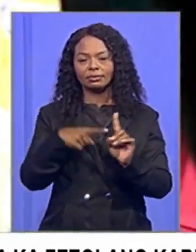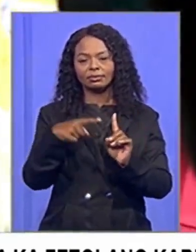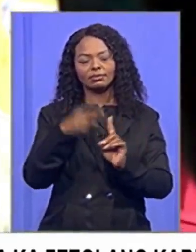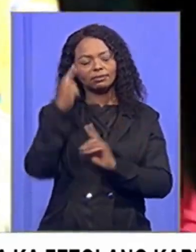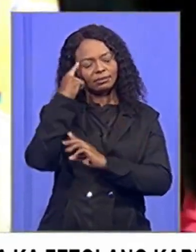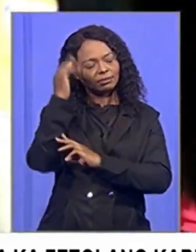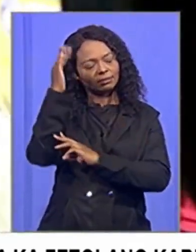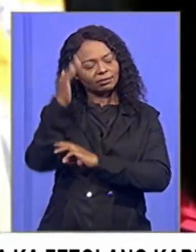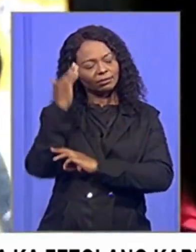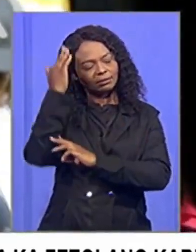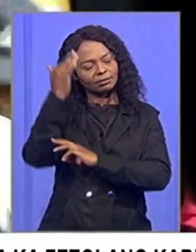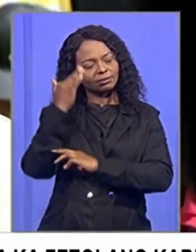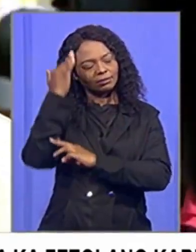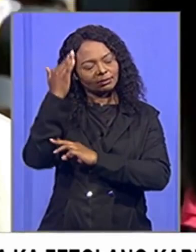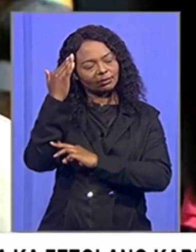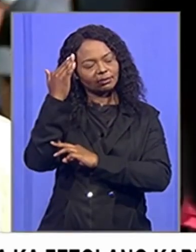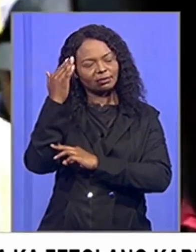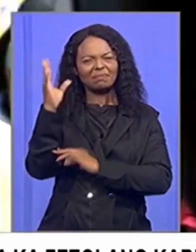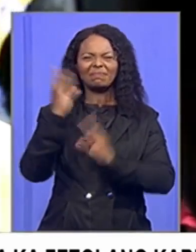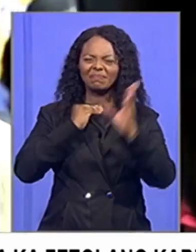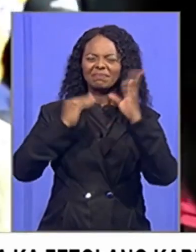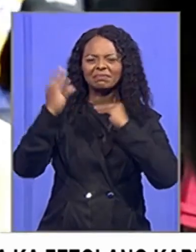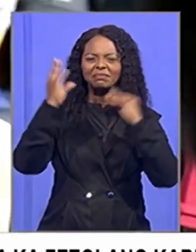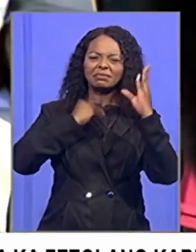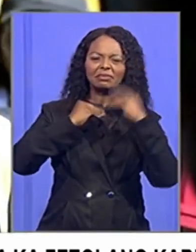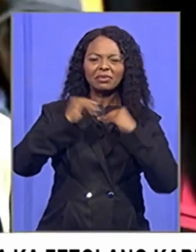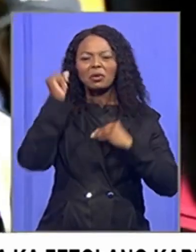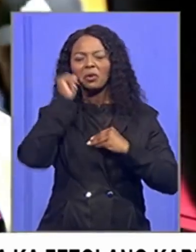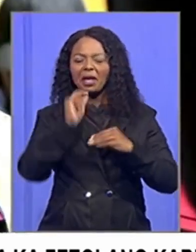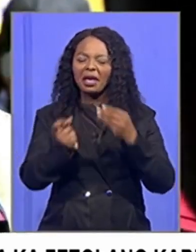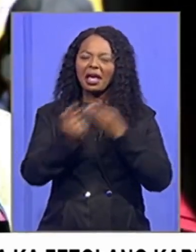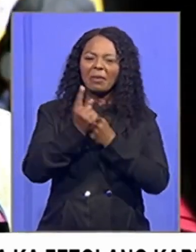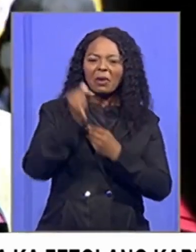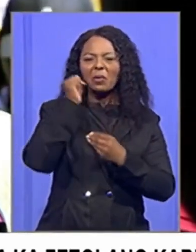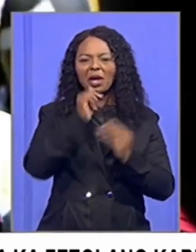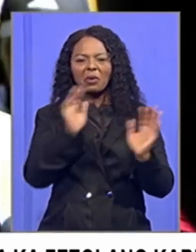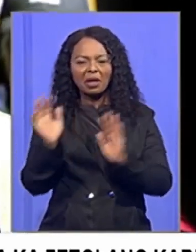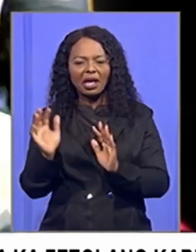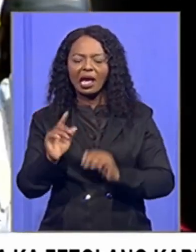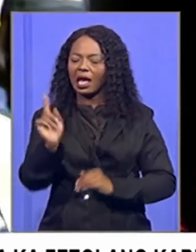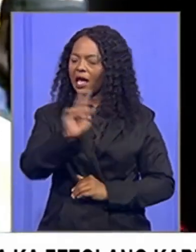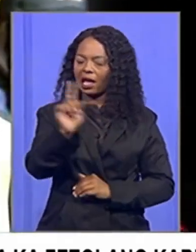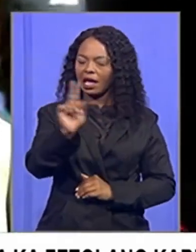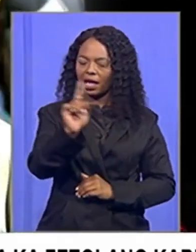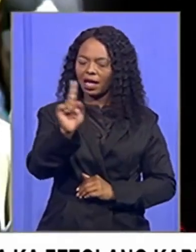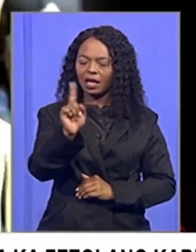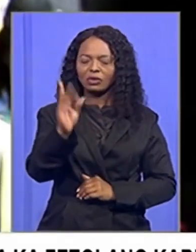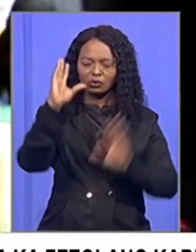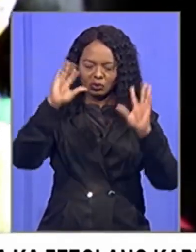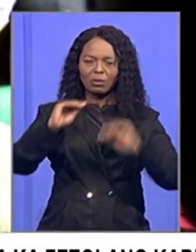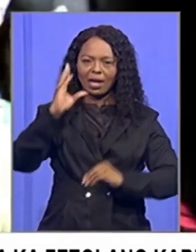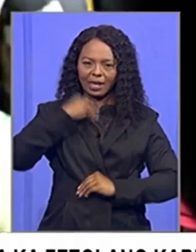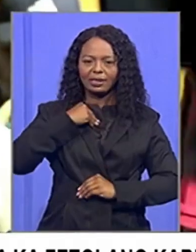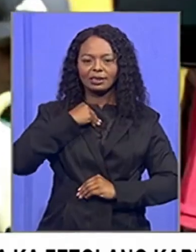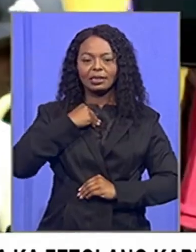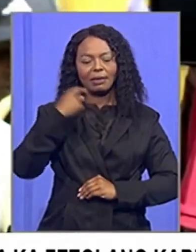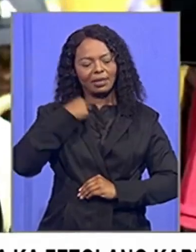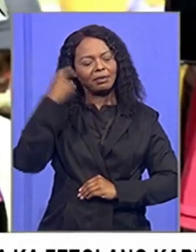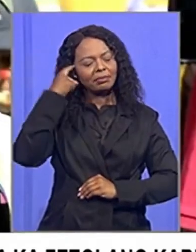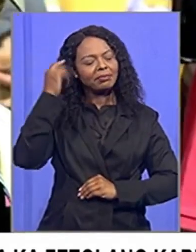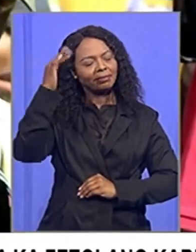his mind, and stop asking when is that going to happen. Just know that the president will apply his